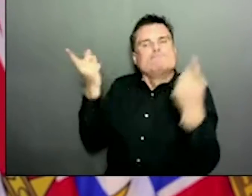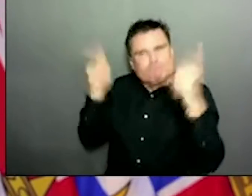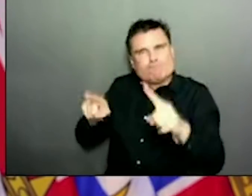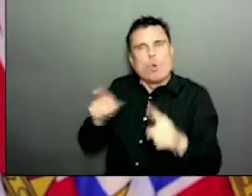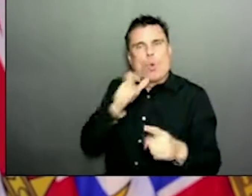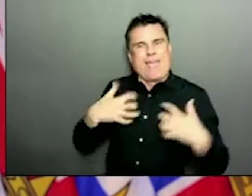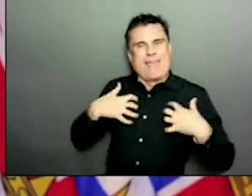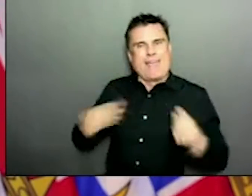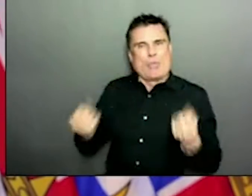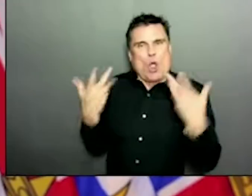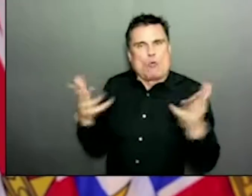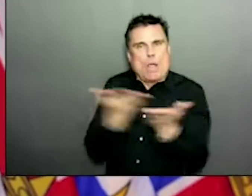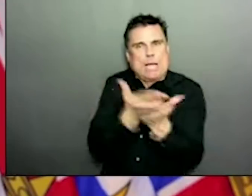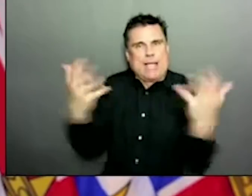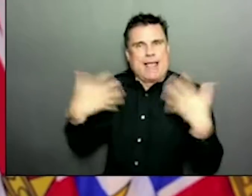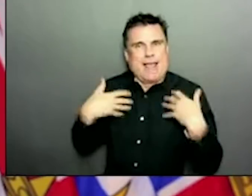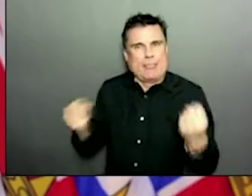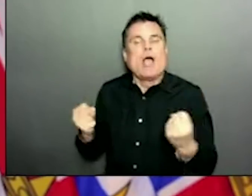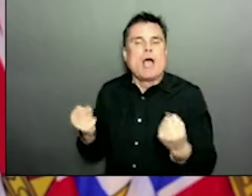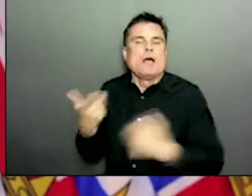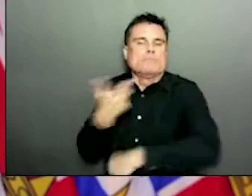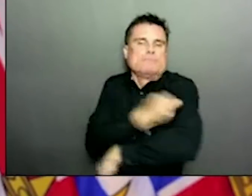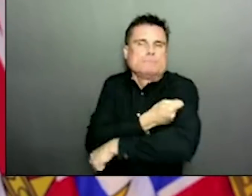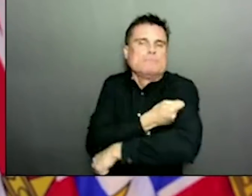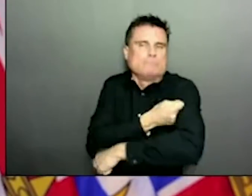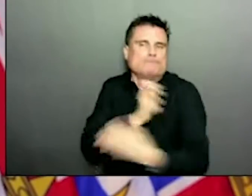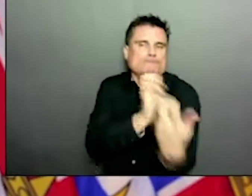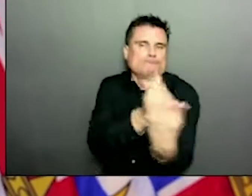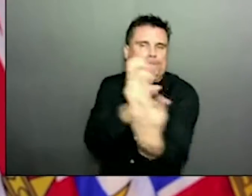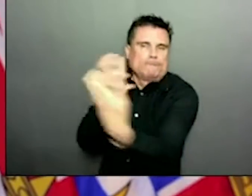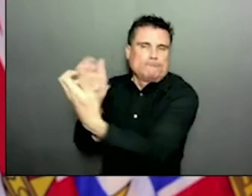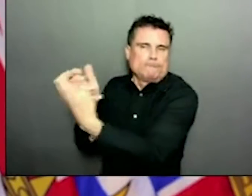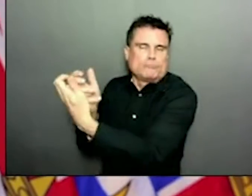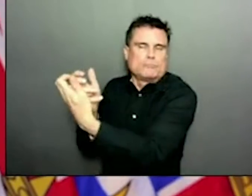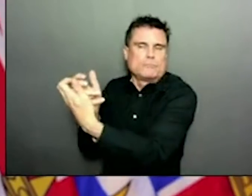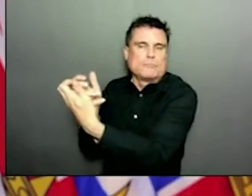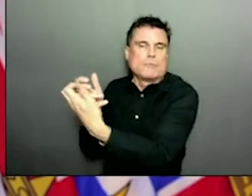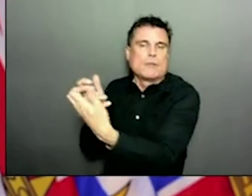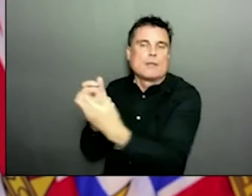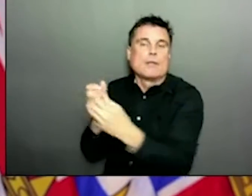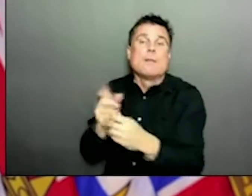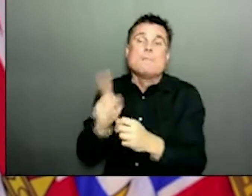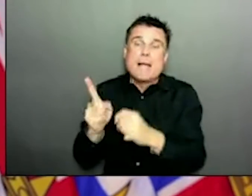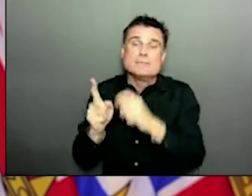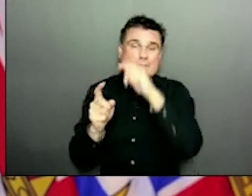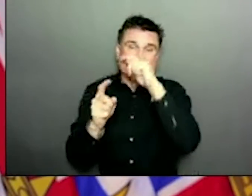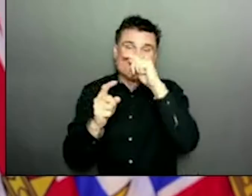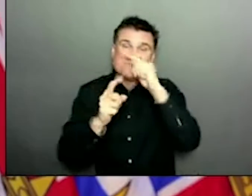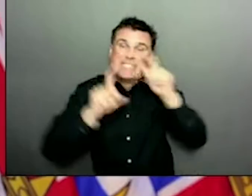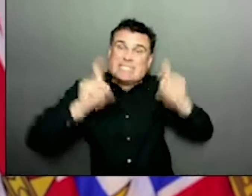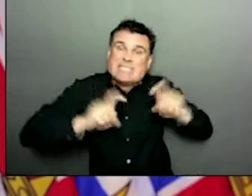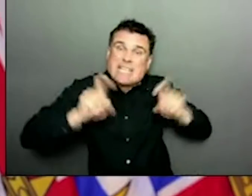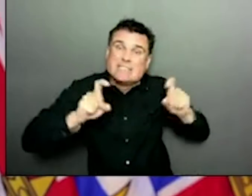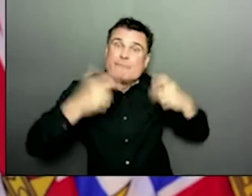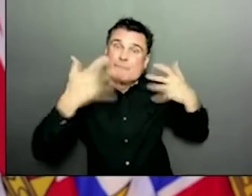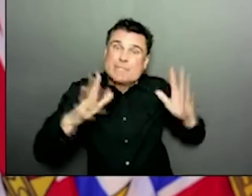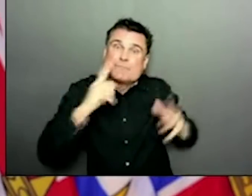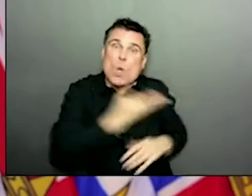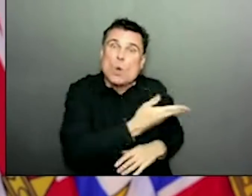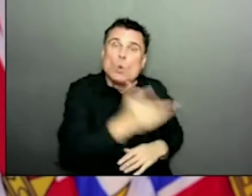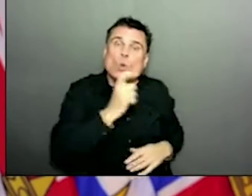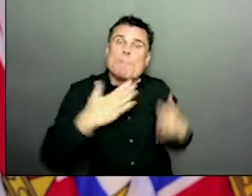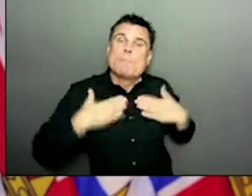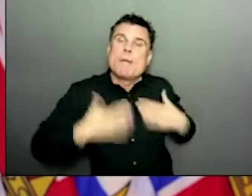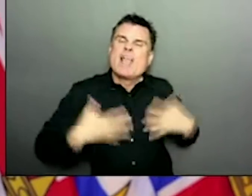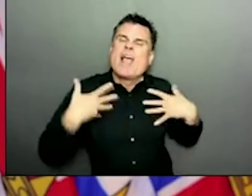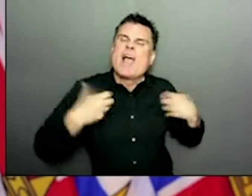ages. So there were very few people who did have immune compromising conditions who were in the trials. So what